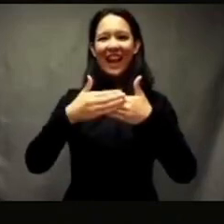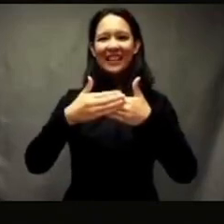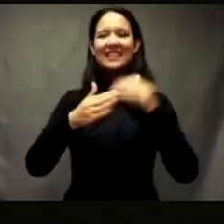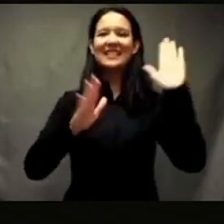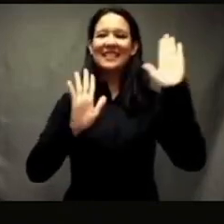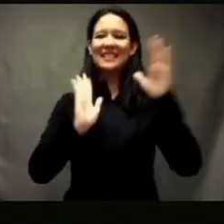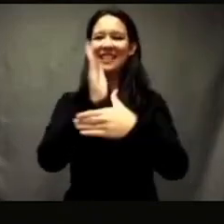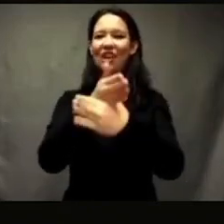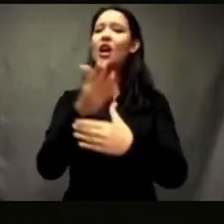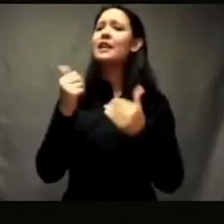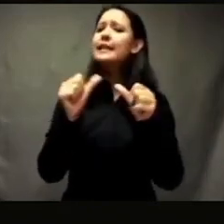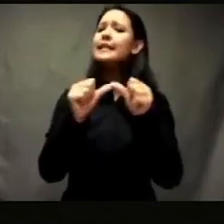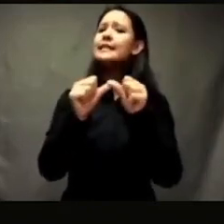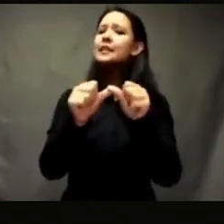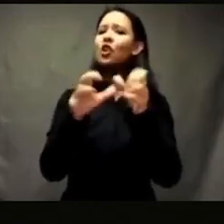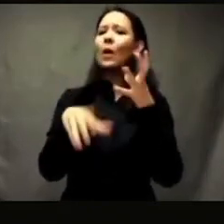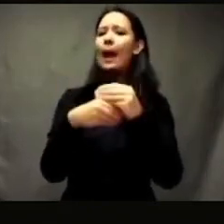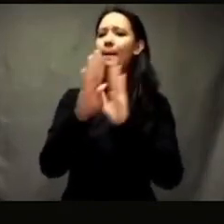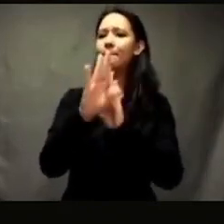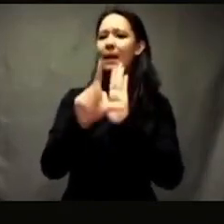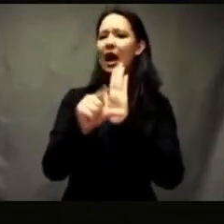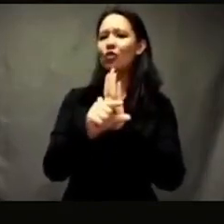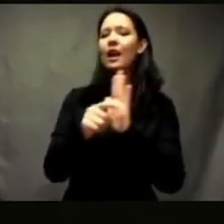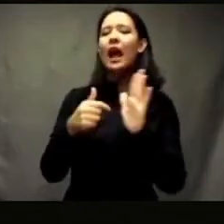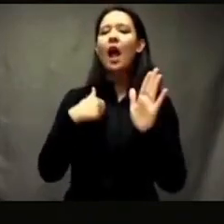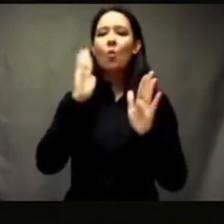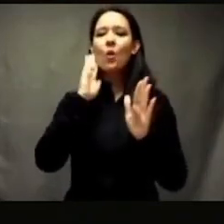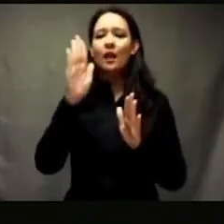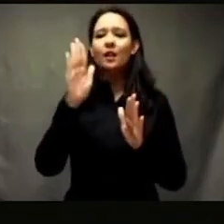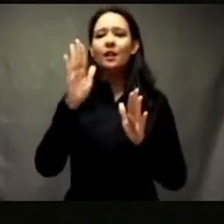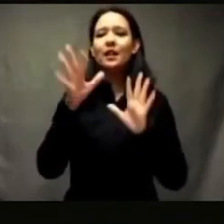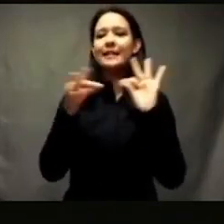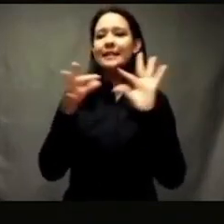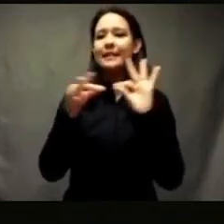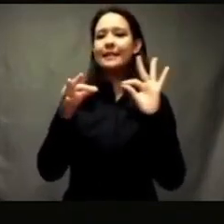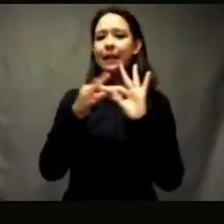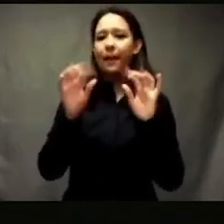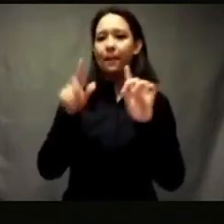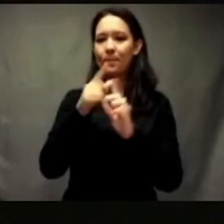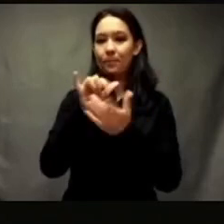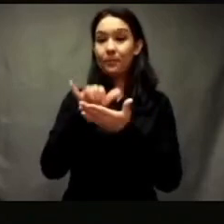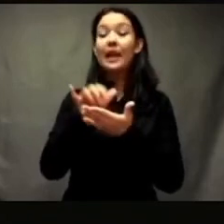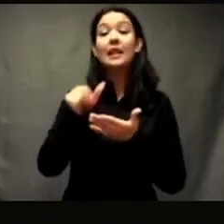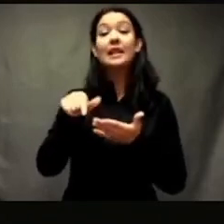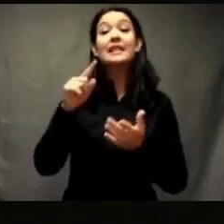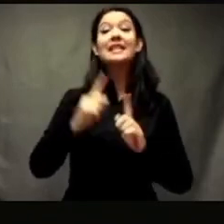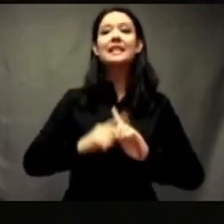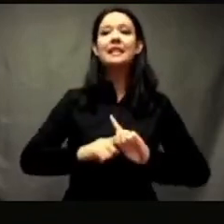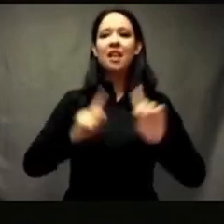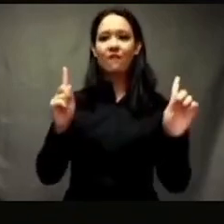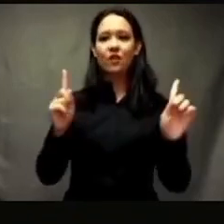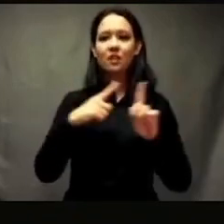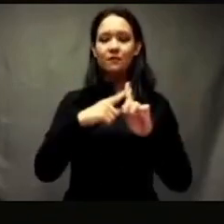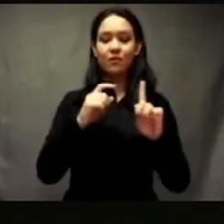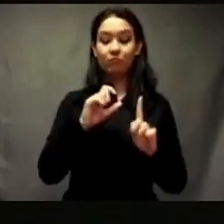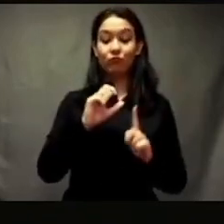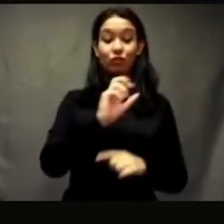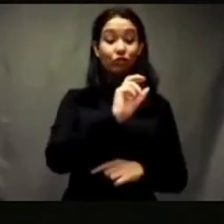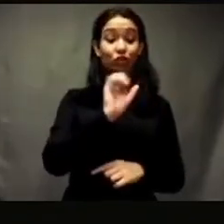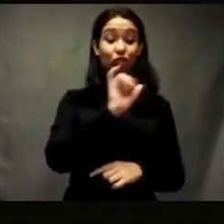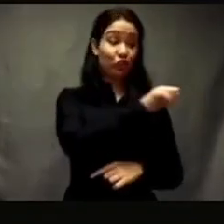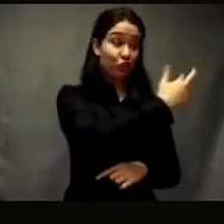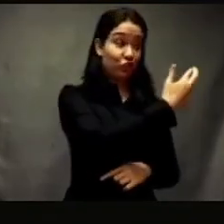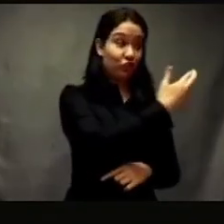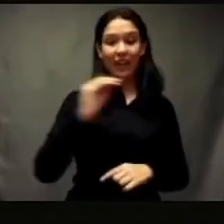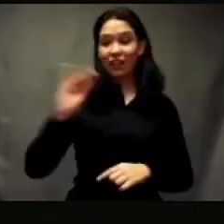no, continue adding the backdrop. I think I'm just going to note about that is this is a significant difference between ScratchJr and Scratch, is